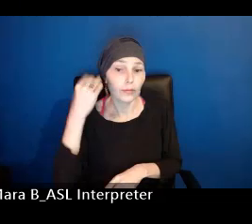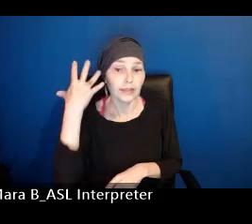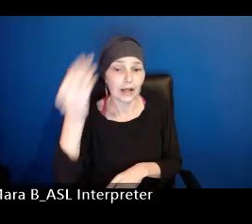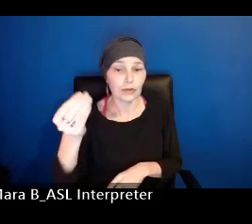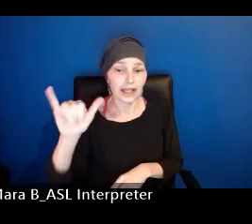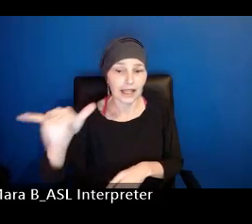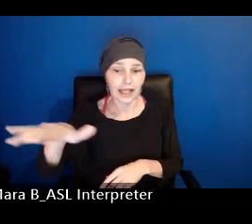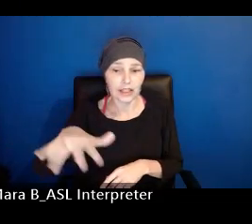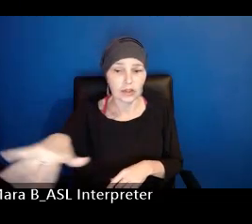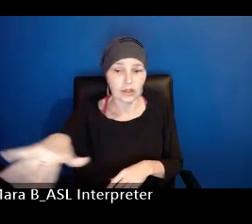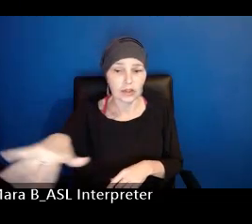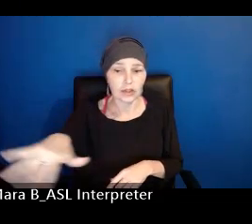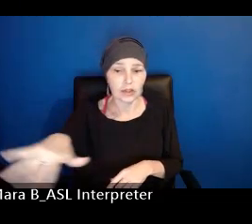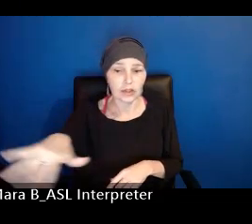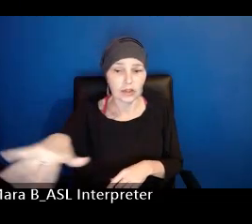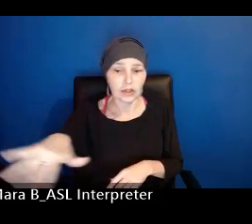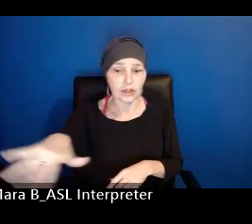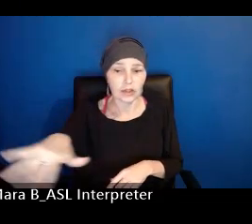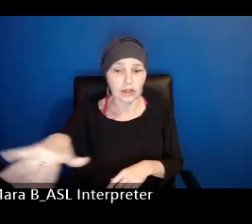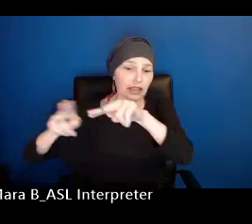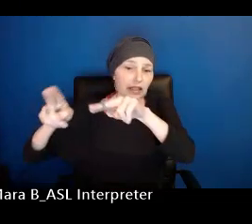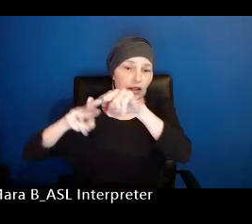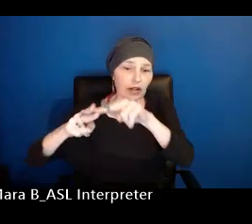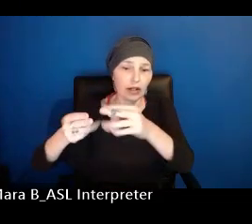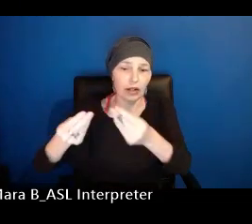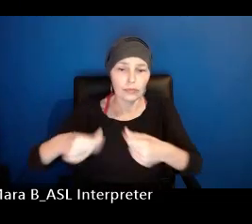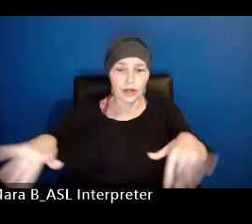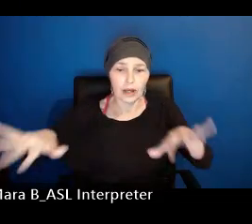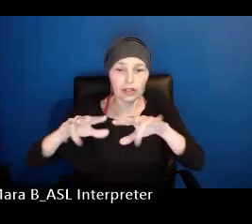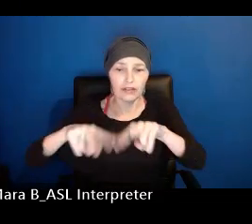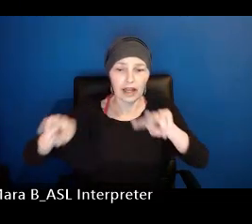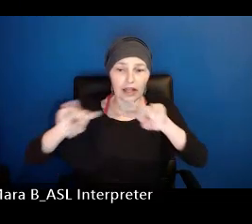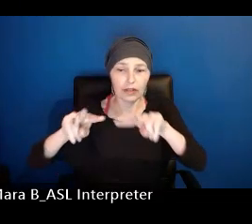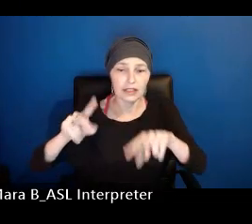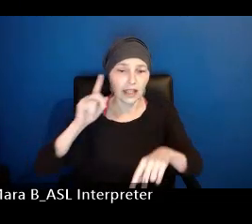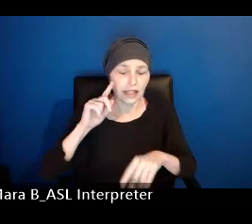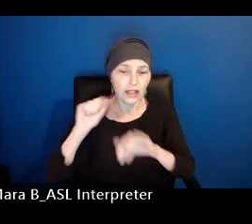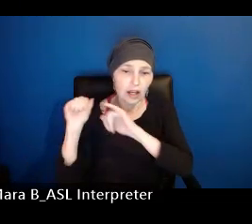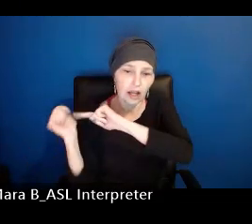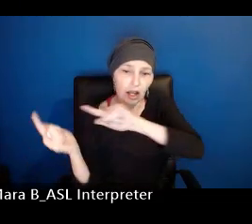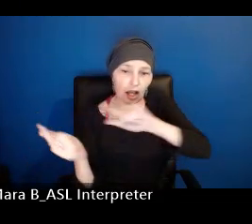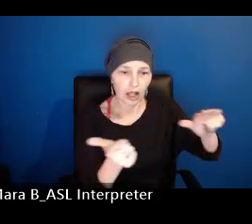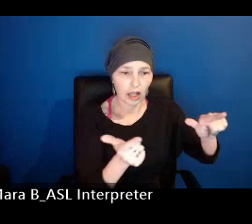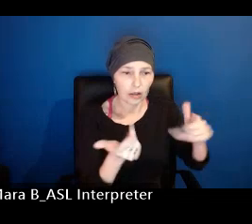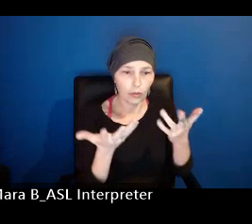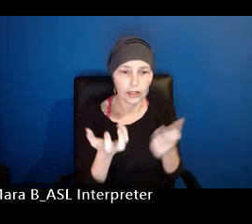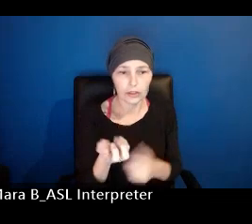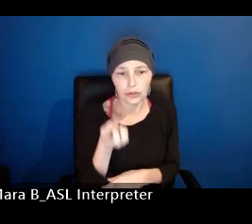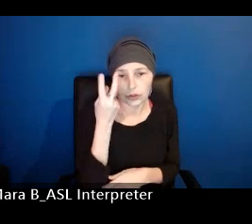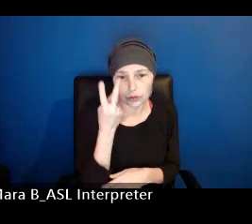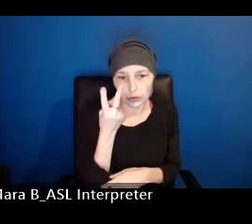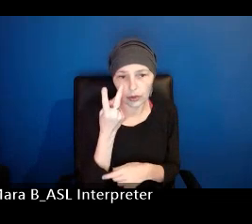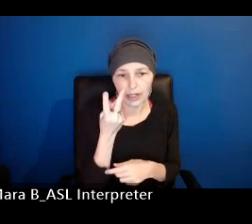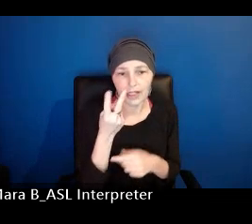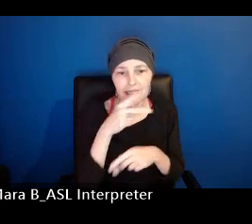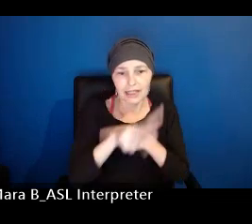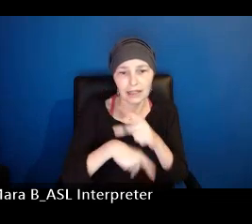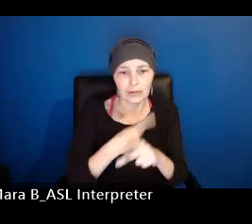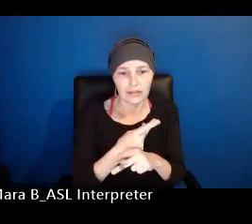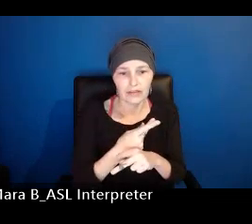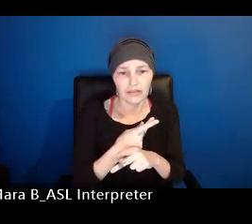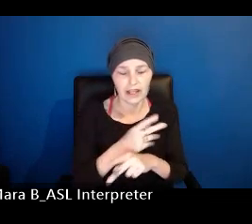will increase their property values, because I think universally everybody wants at least 2 sources of energy, and especially gas.